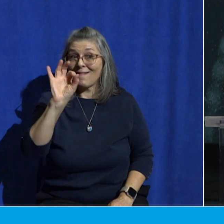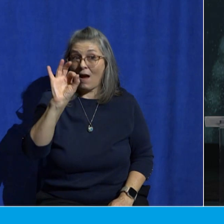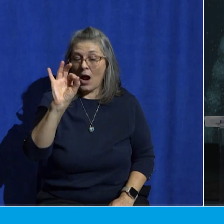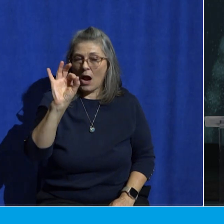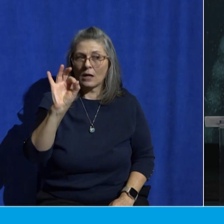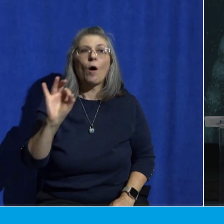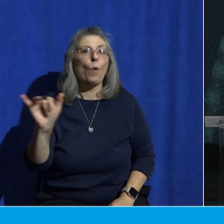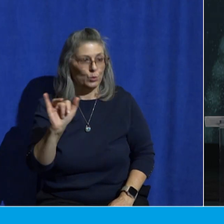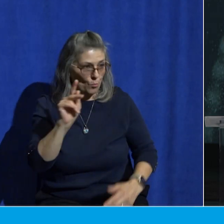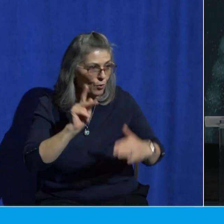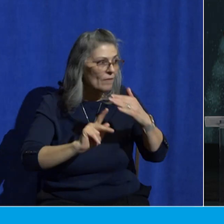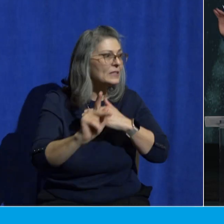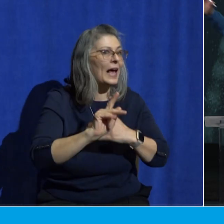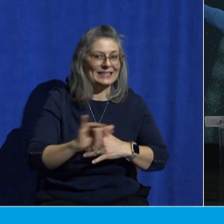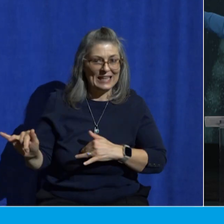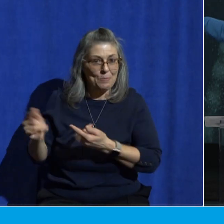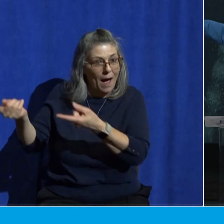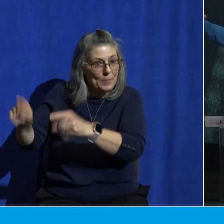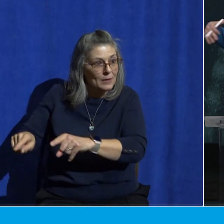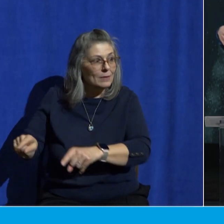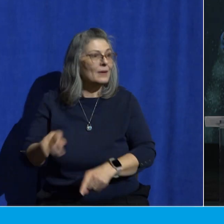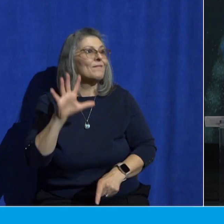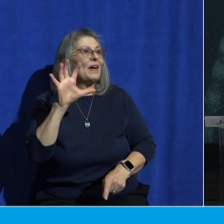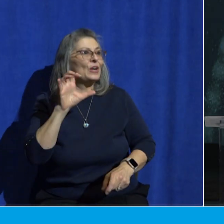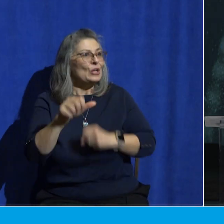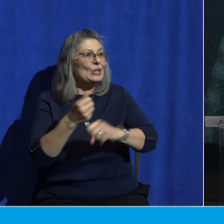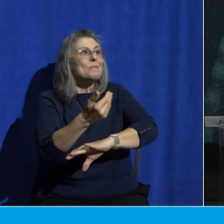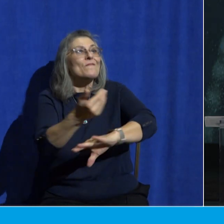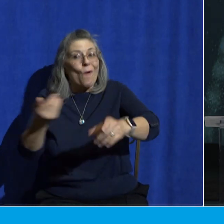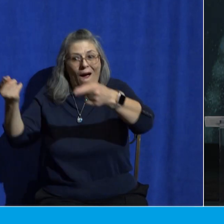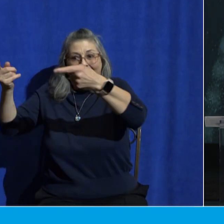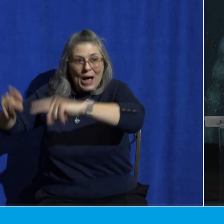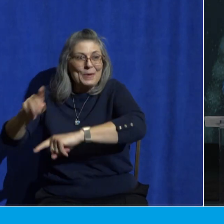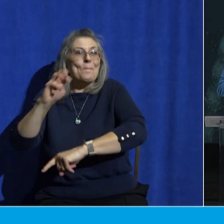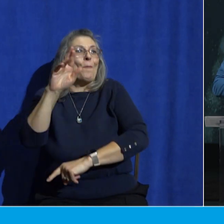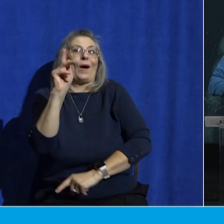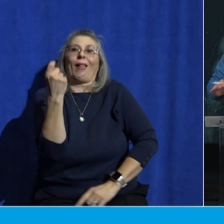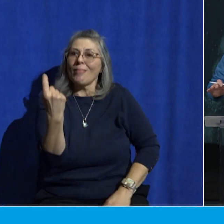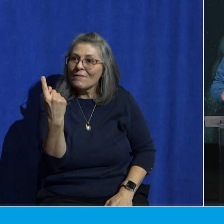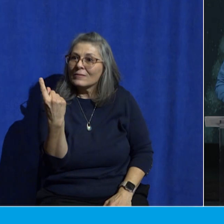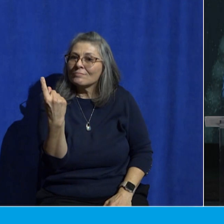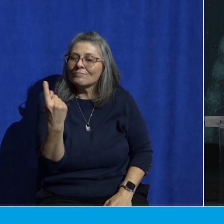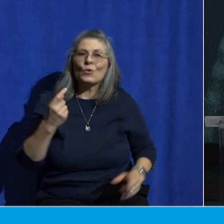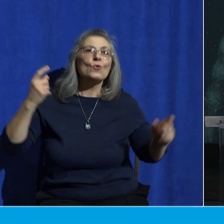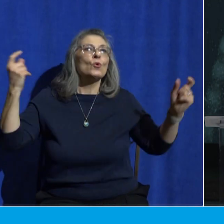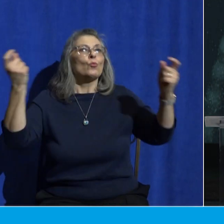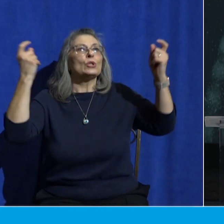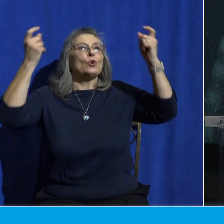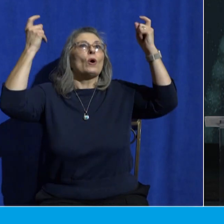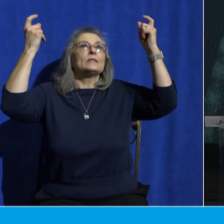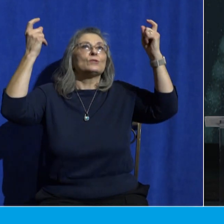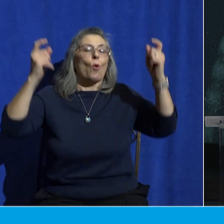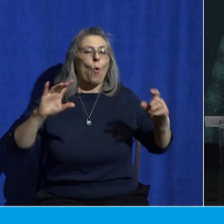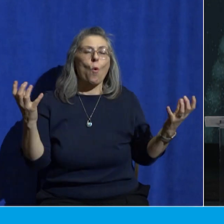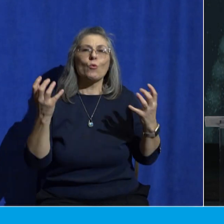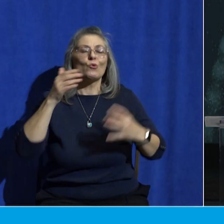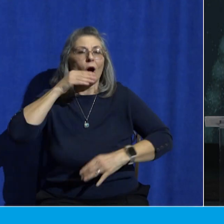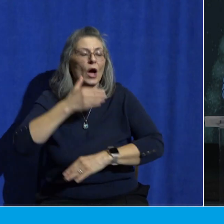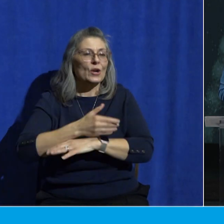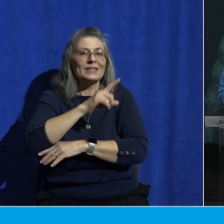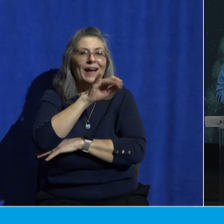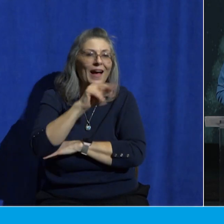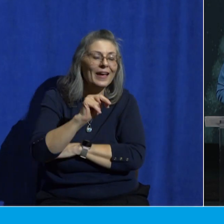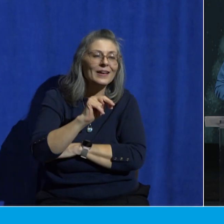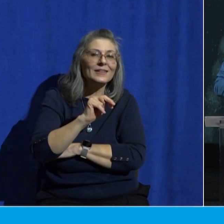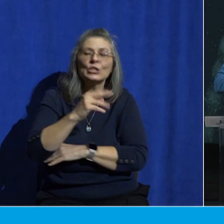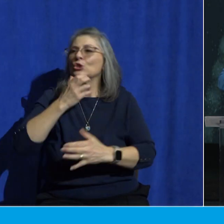had prophesied, again, 500 years before Mark 11. Rejoice greatly, O daughter of Zion. Shout aloud, O